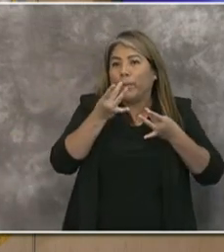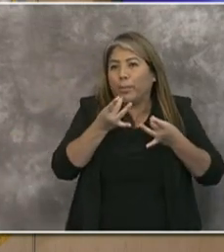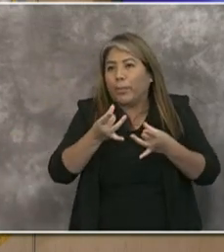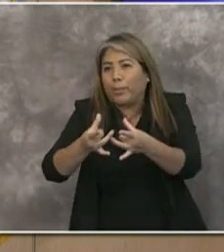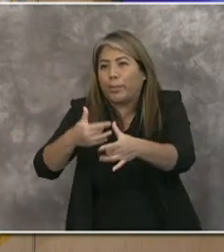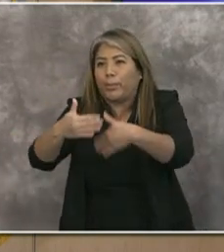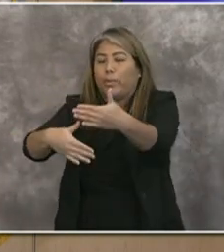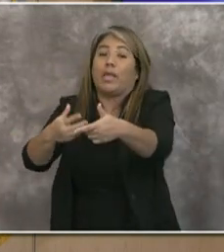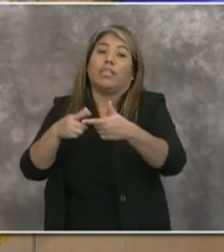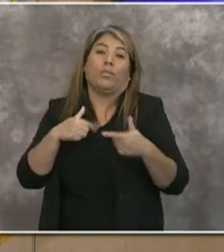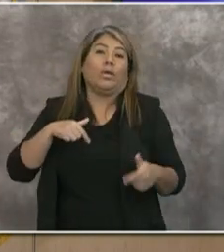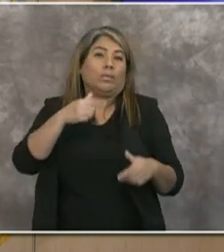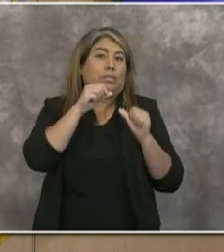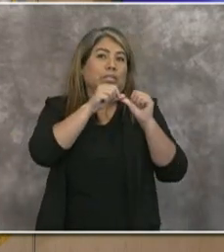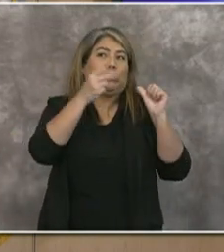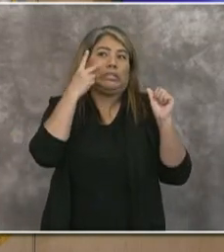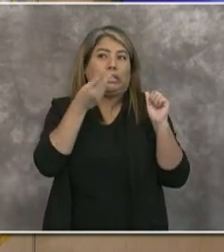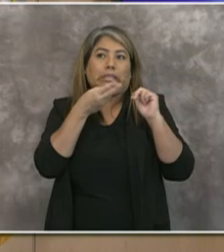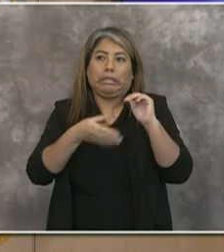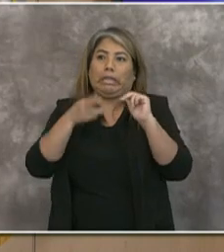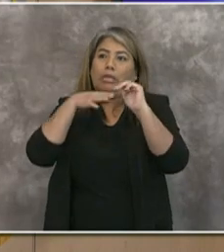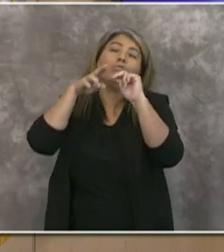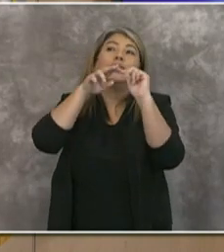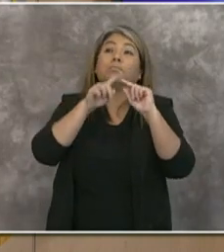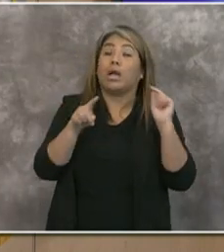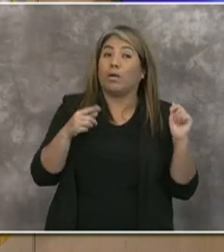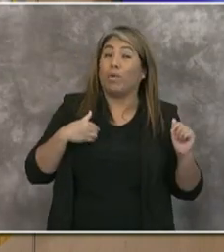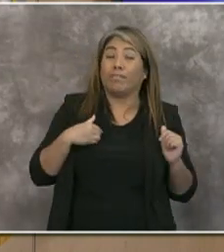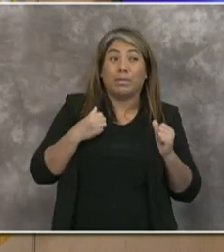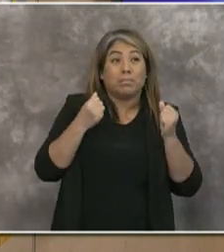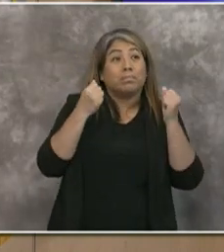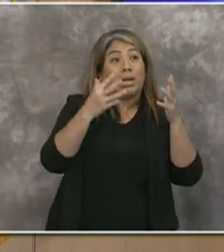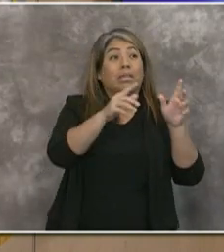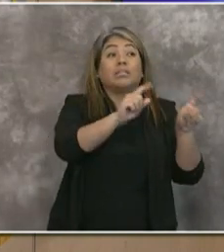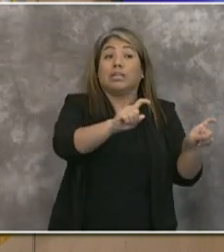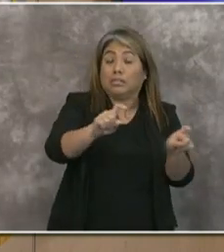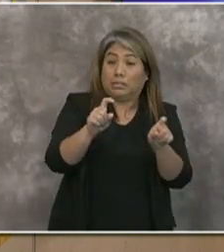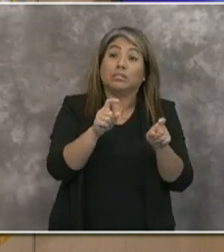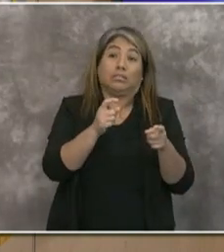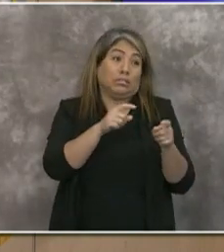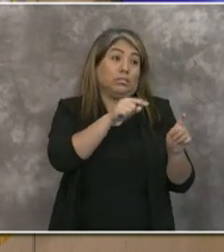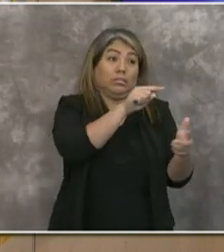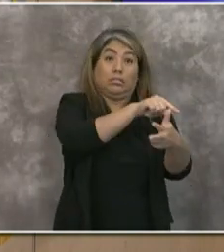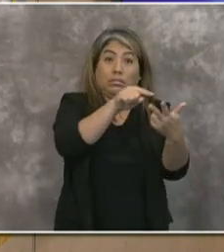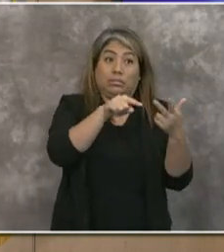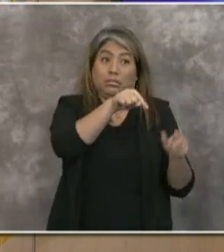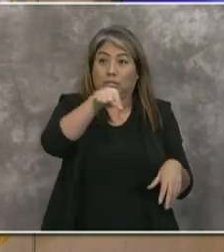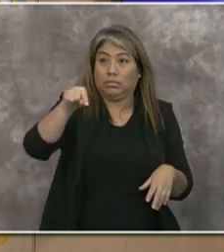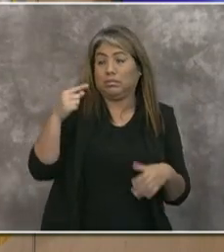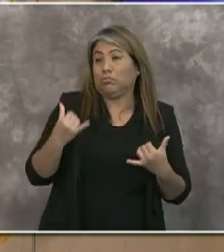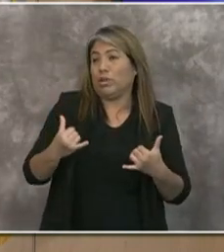out and we'll continue to see increase. But we do believe we had hundreds of tests performed at those sites today.